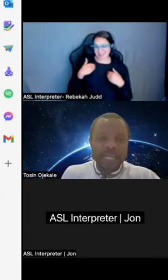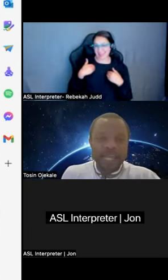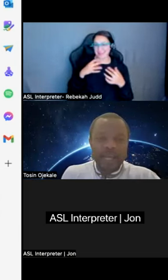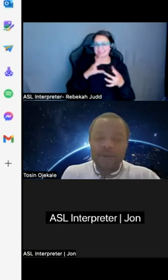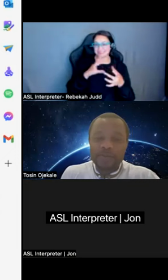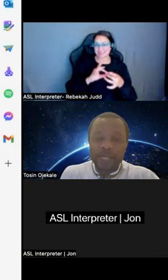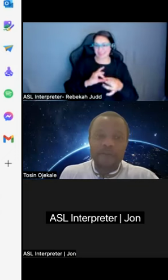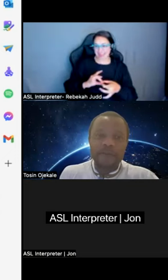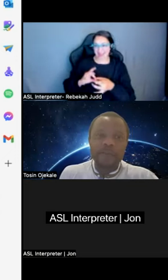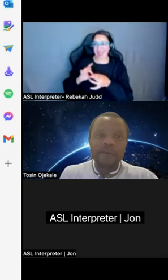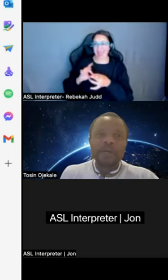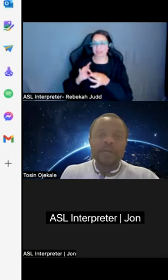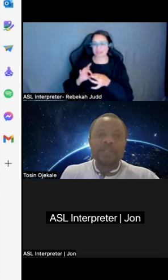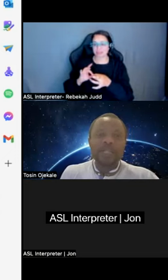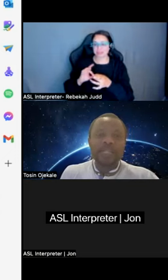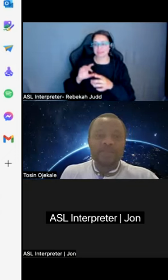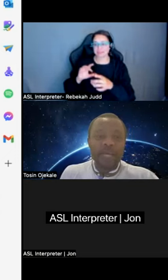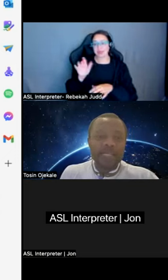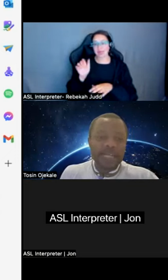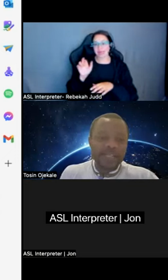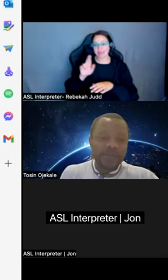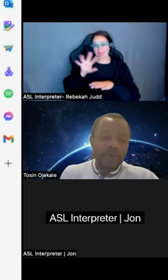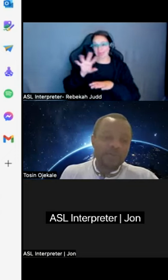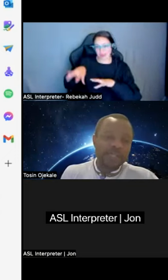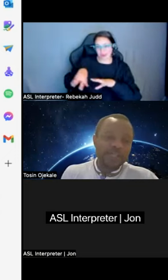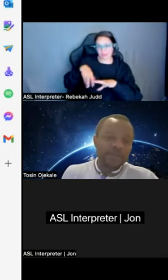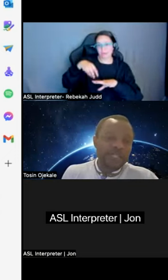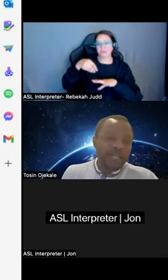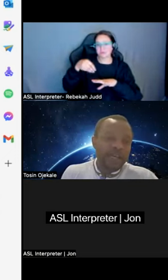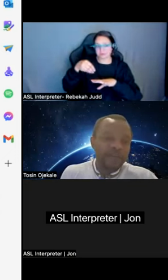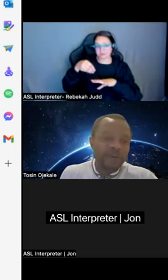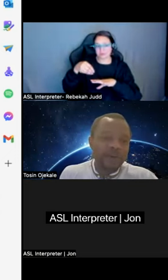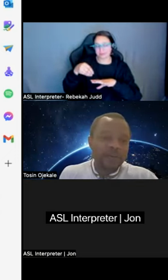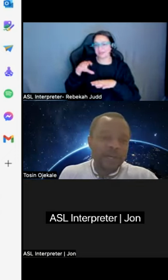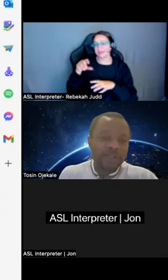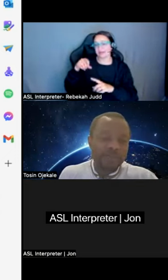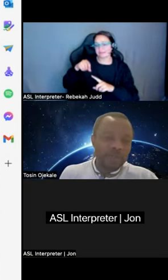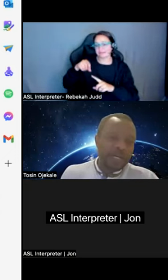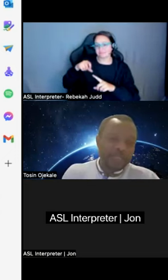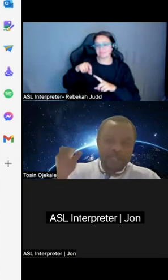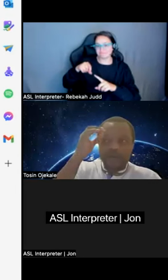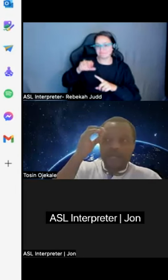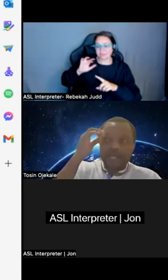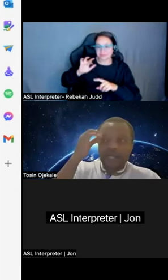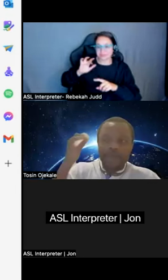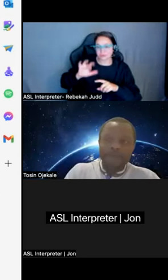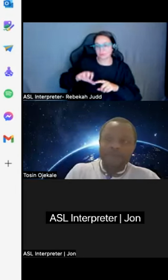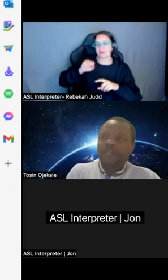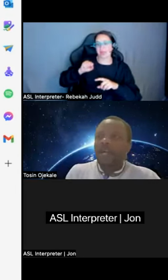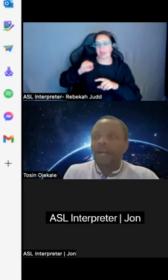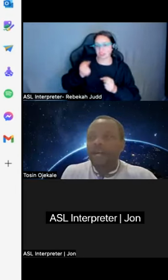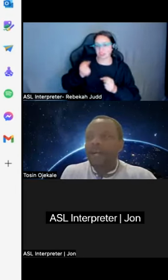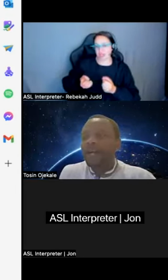where the air comes in from. So this is where the sensor comes in to see the level of smoke that is coming in.